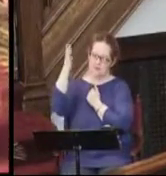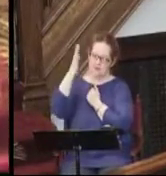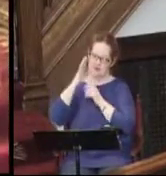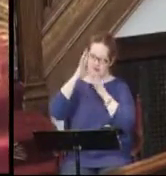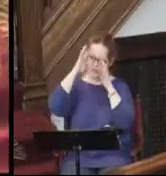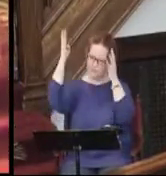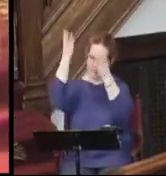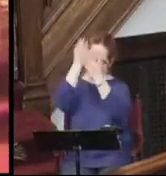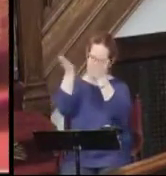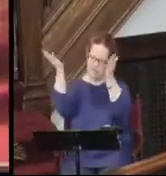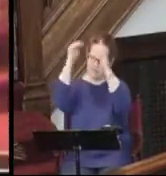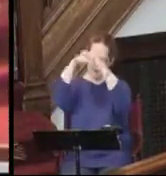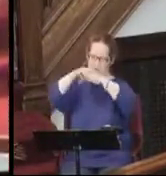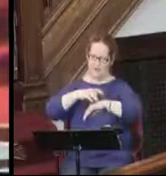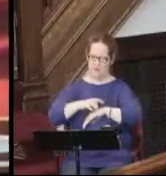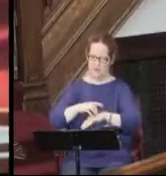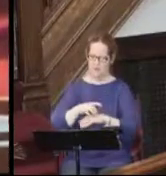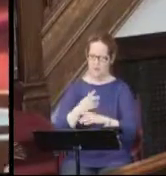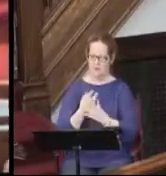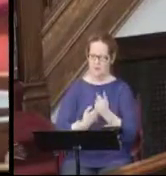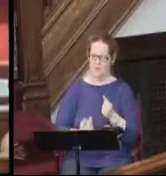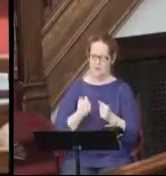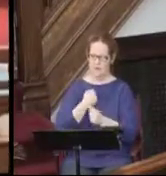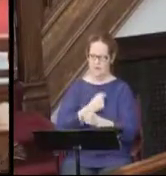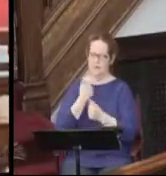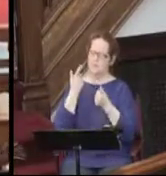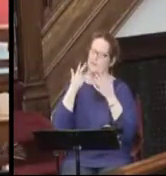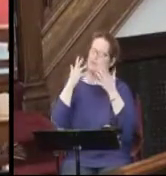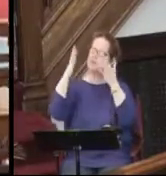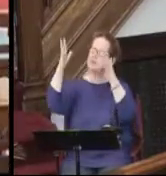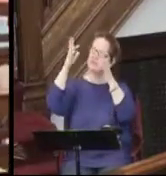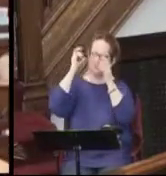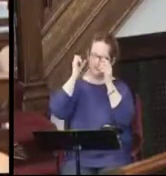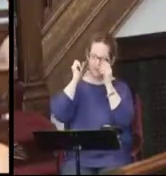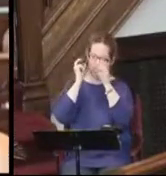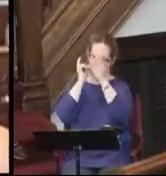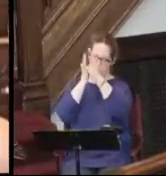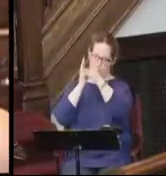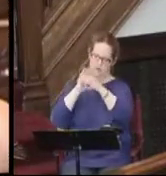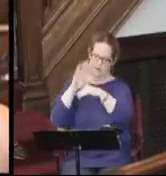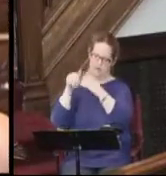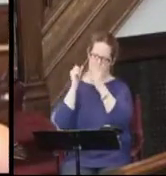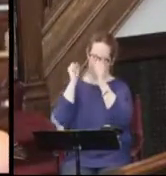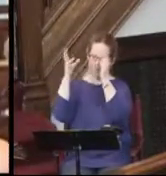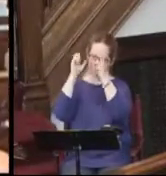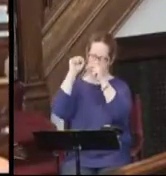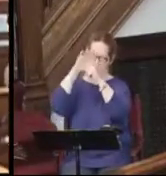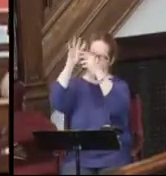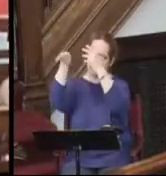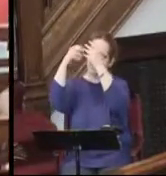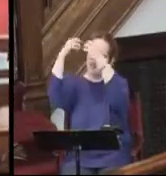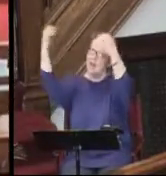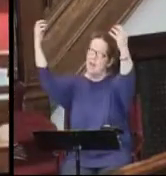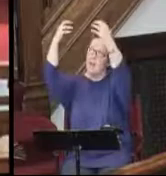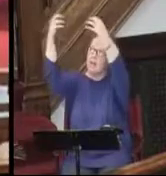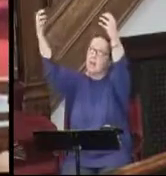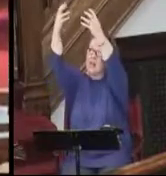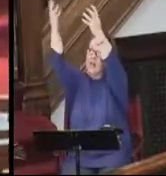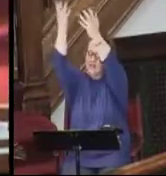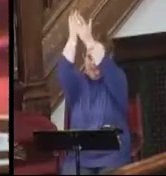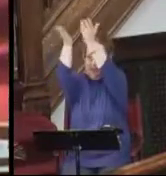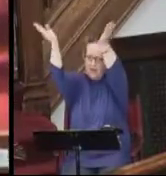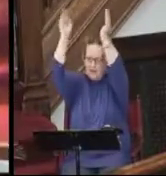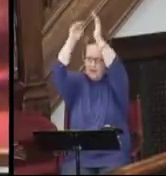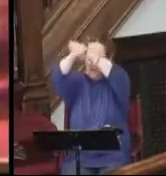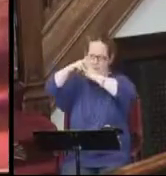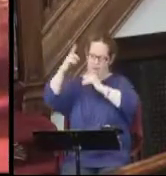you, loving God, creator of heaven and earth. Therefore, we praise you, joining our voices with all the company of heaven,